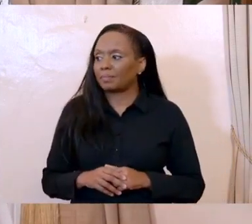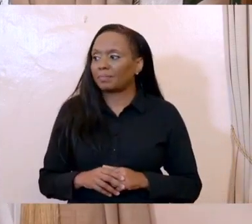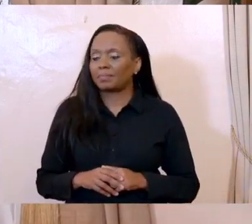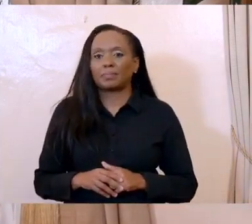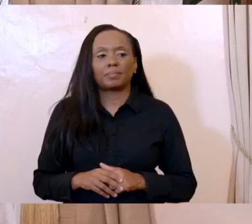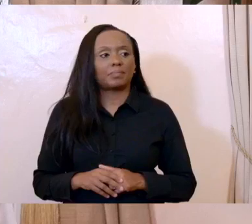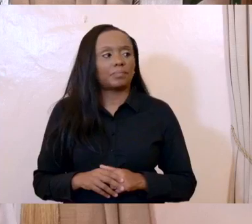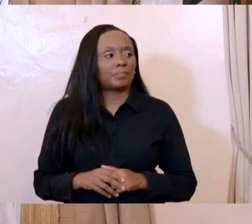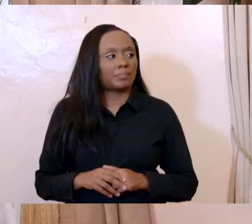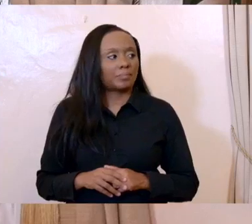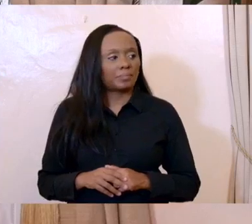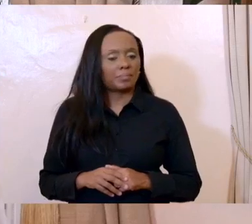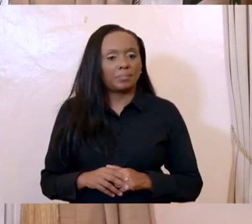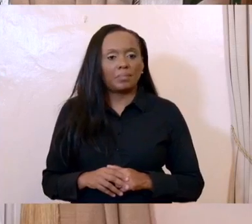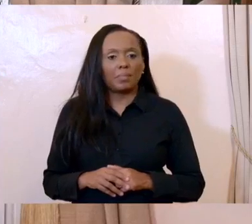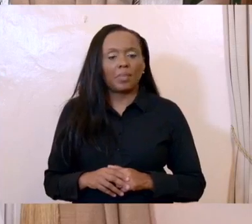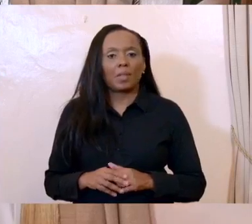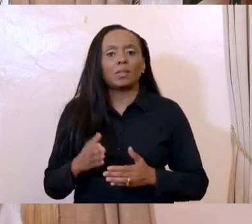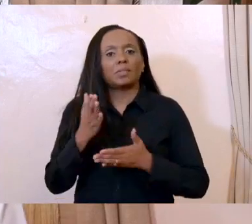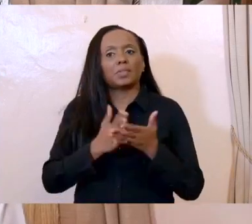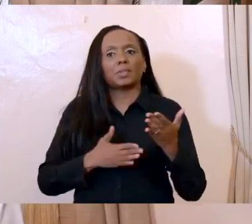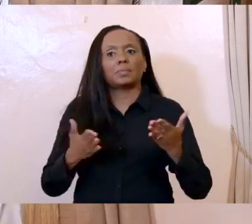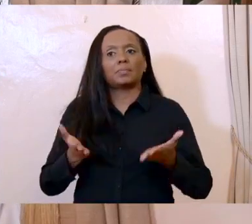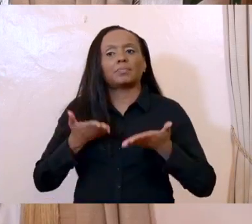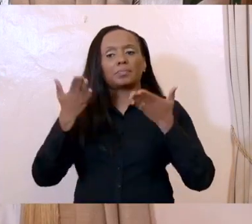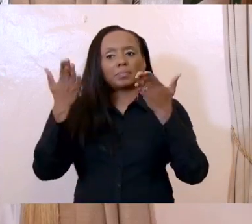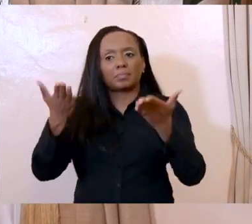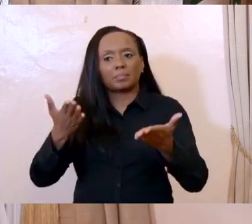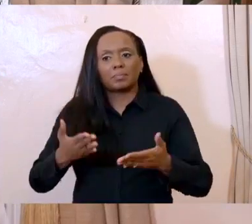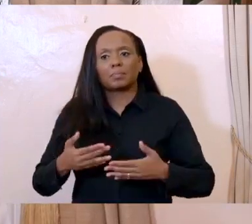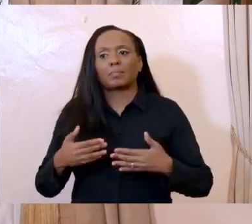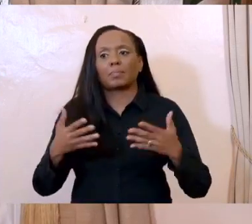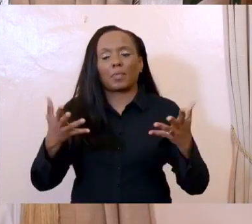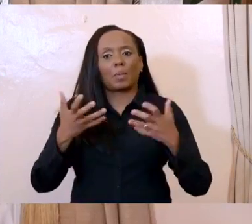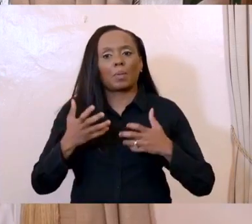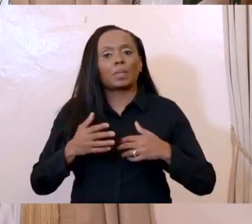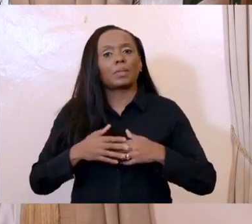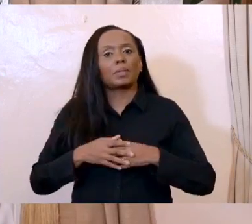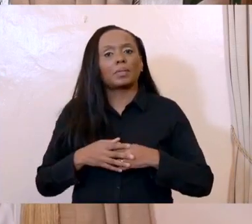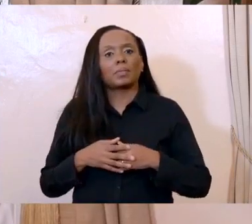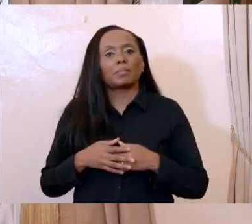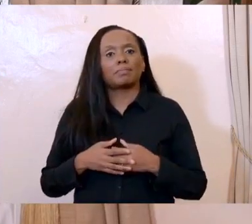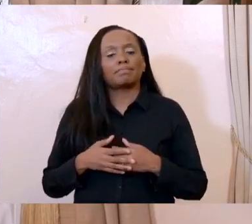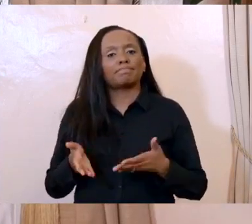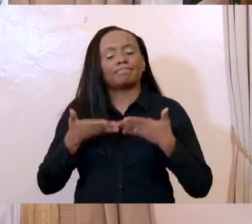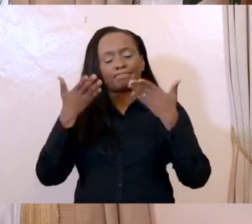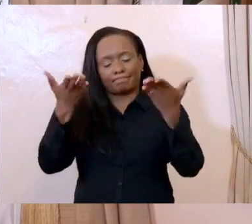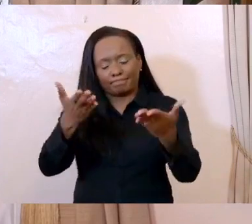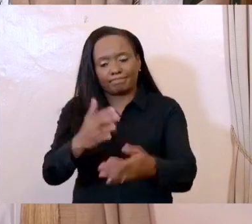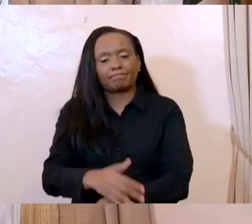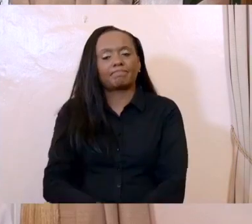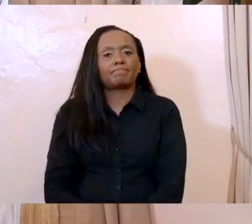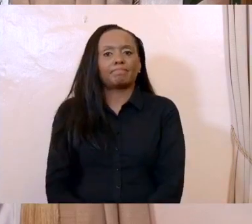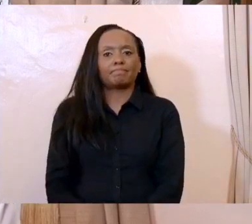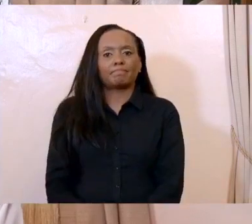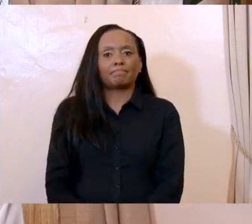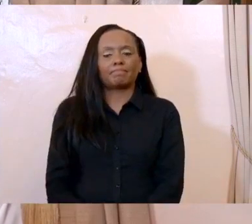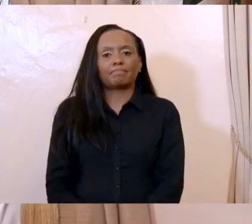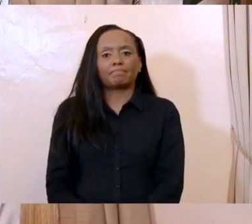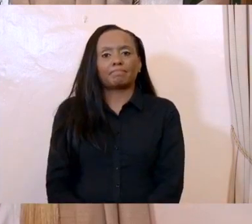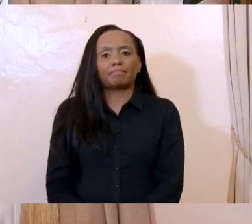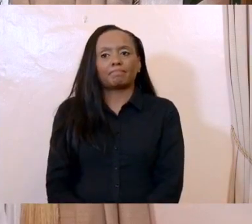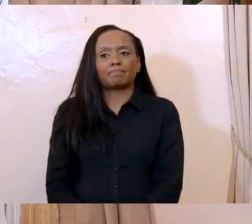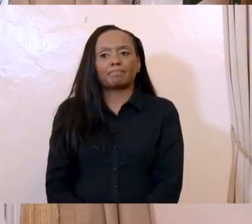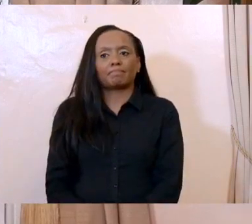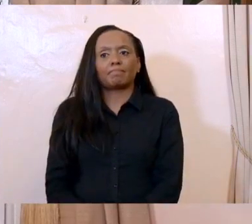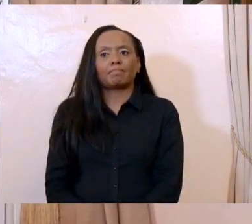So just had some suggestions or some things I wanted to bring out to the public as well with regards to